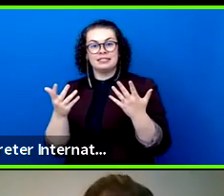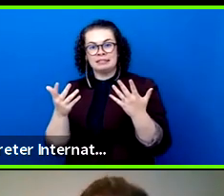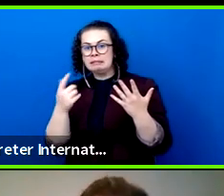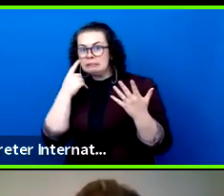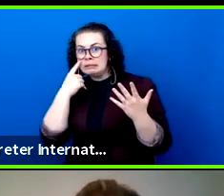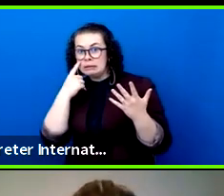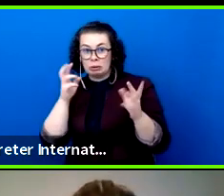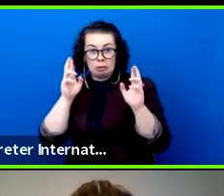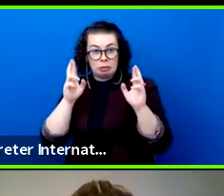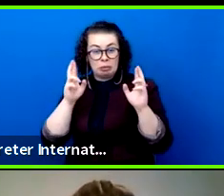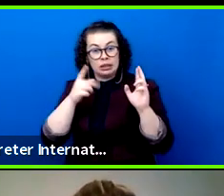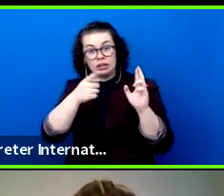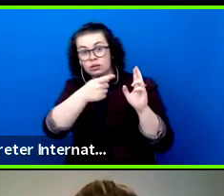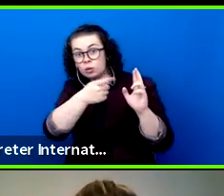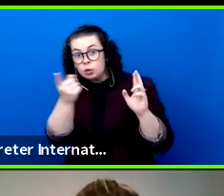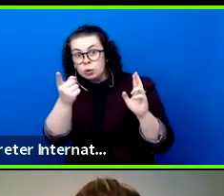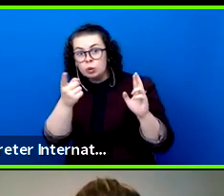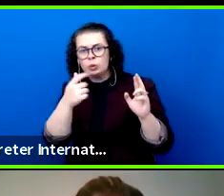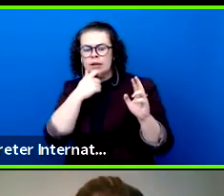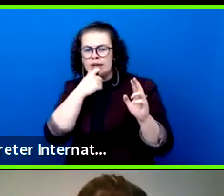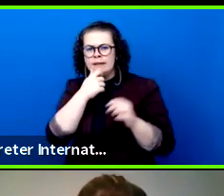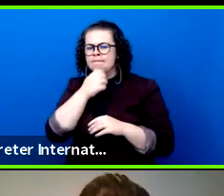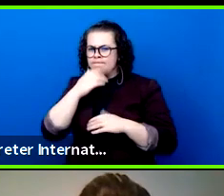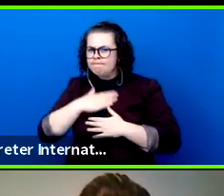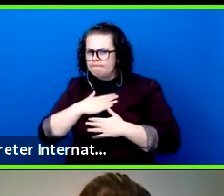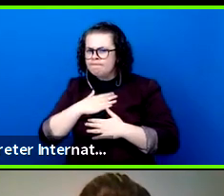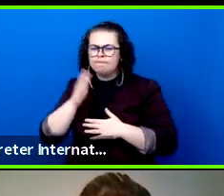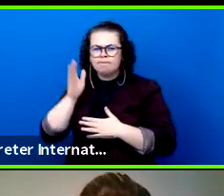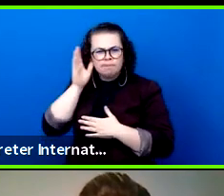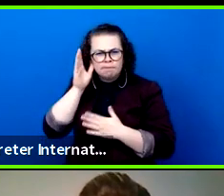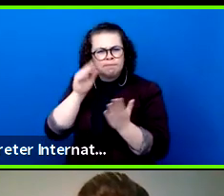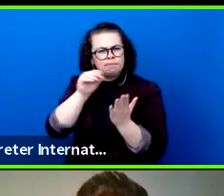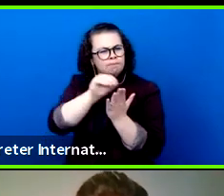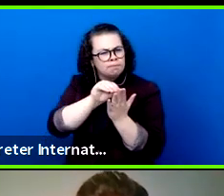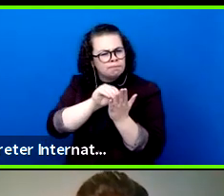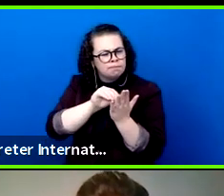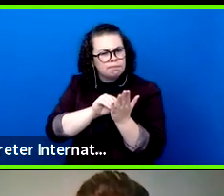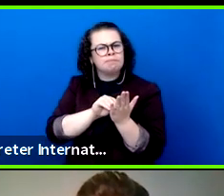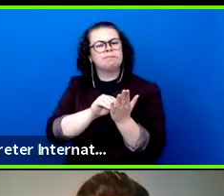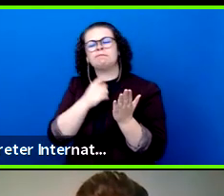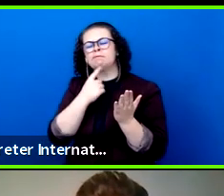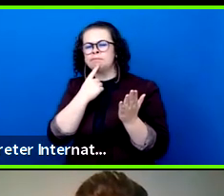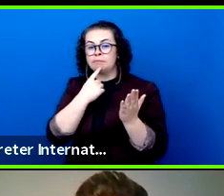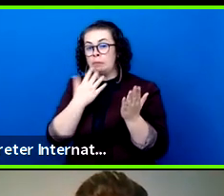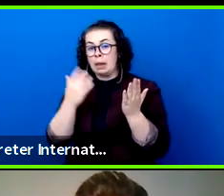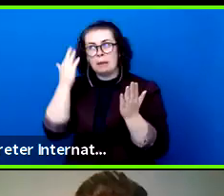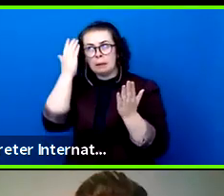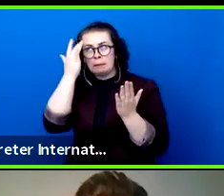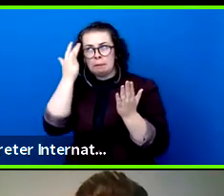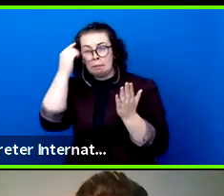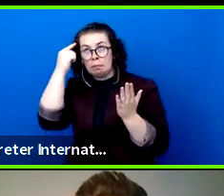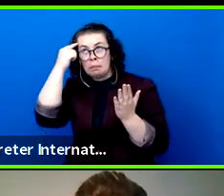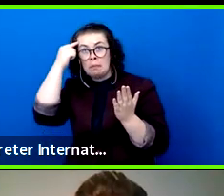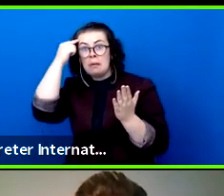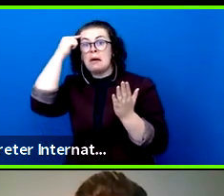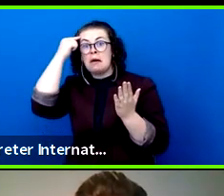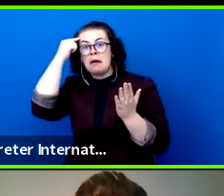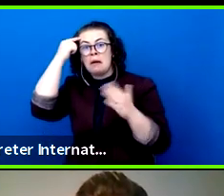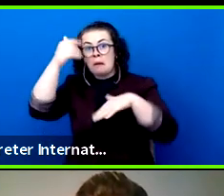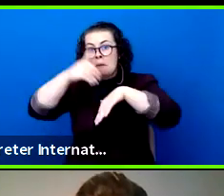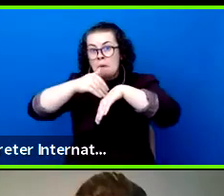enable those that have been patiently listening to all of us this morning to